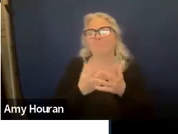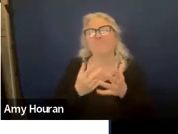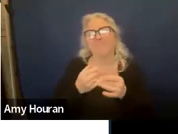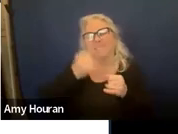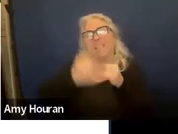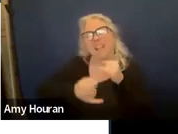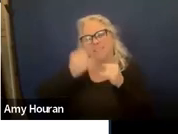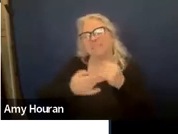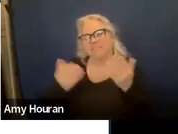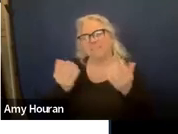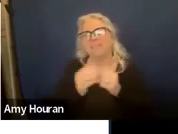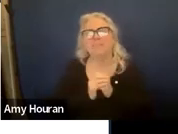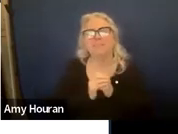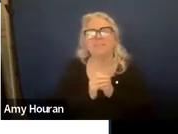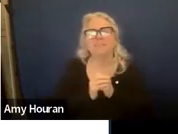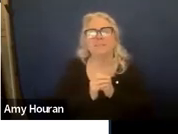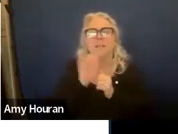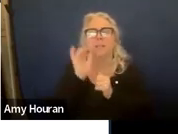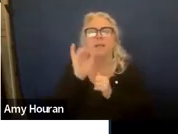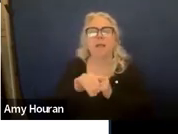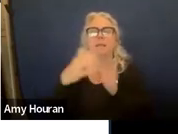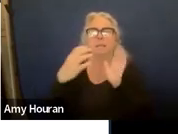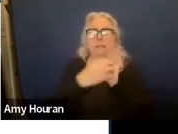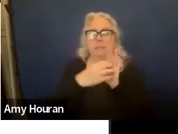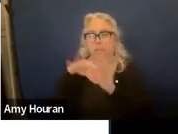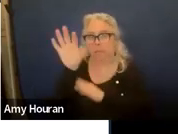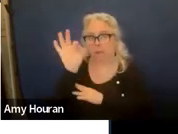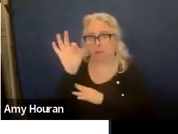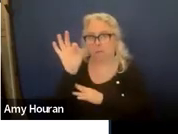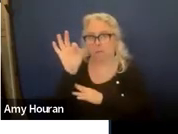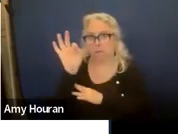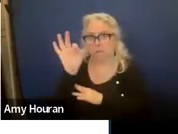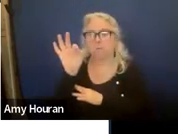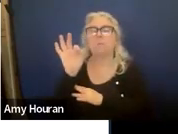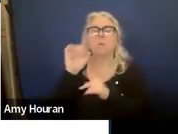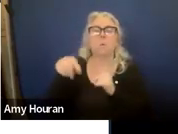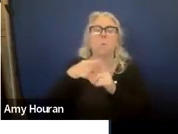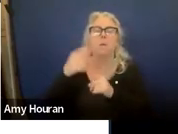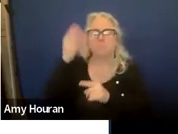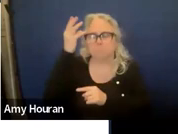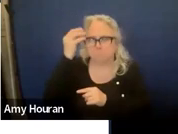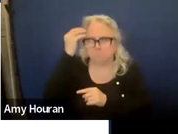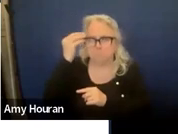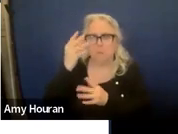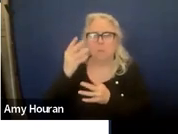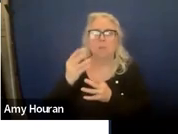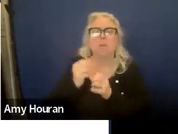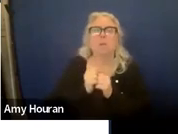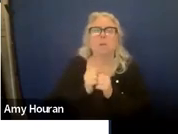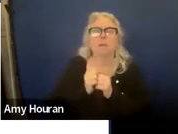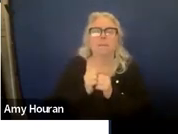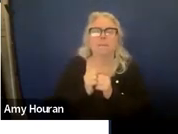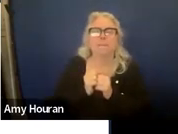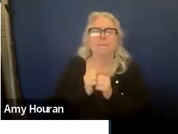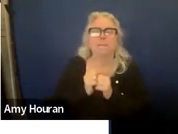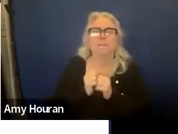end. But this is section 9 when you're thinking about our main IEP.